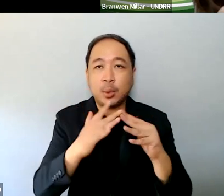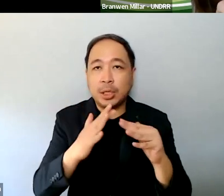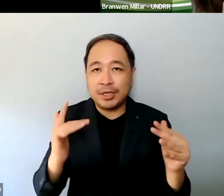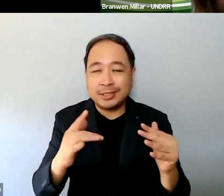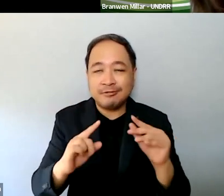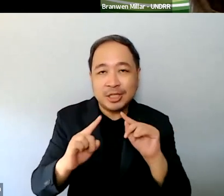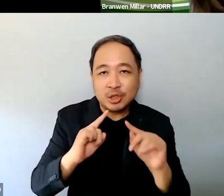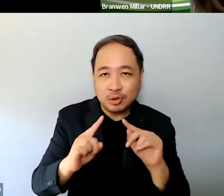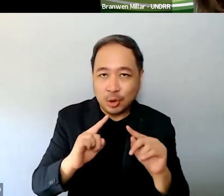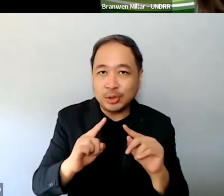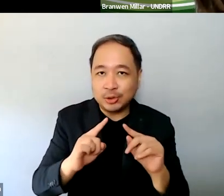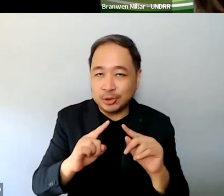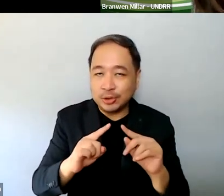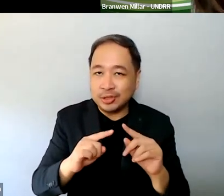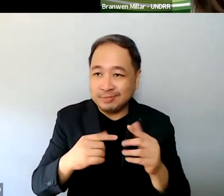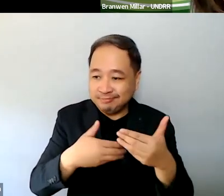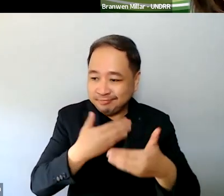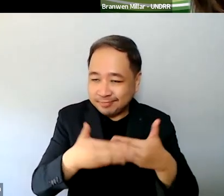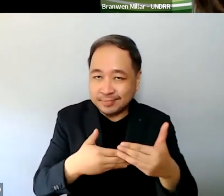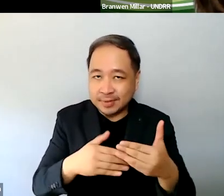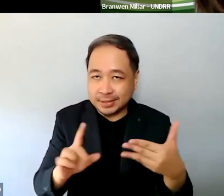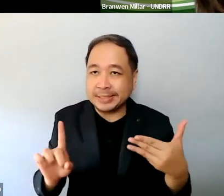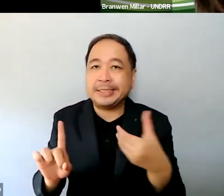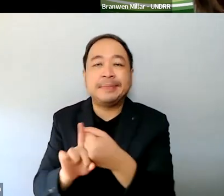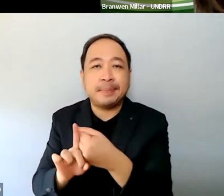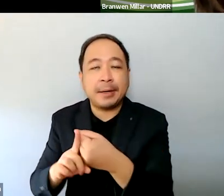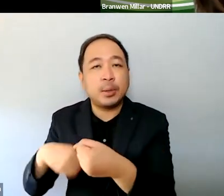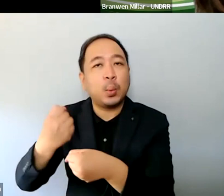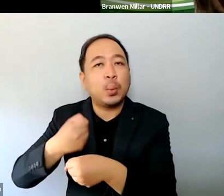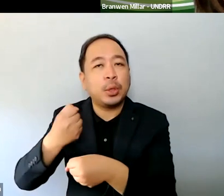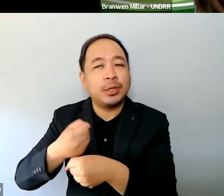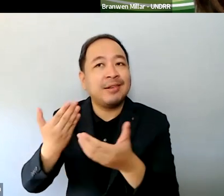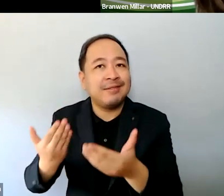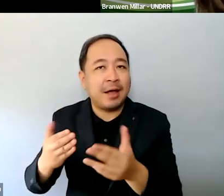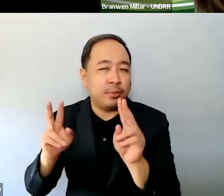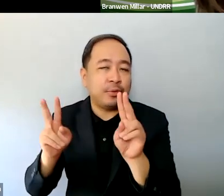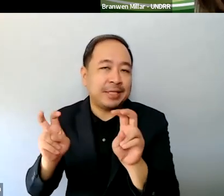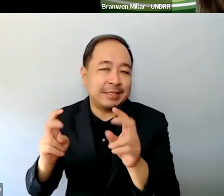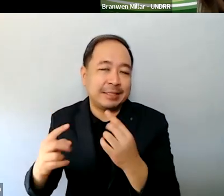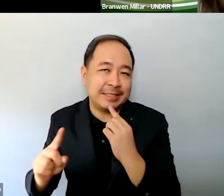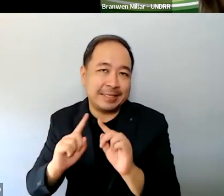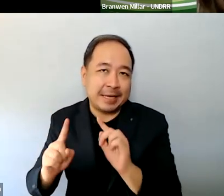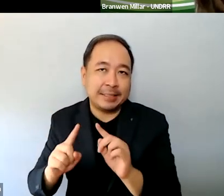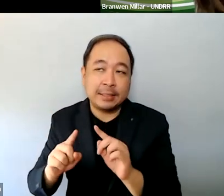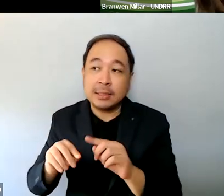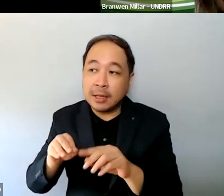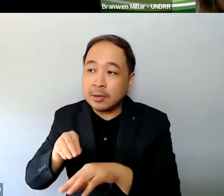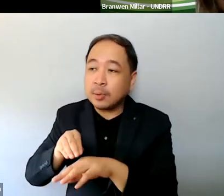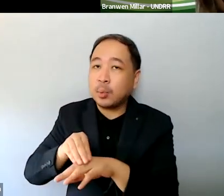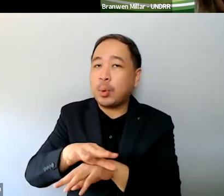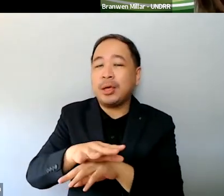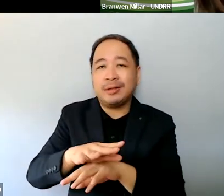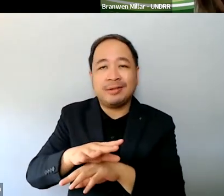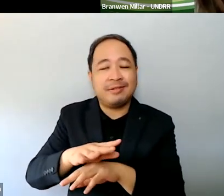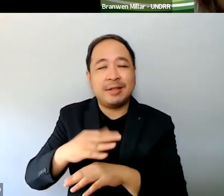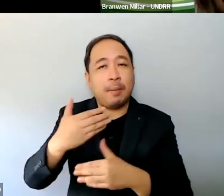will impact all the work that we are talking about today. This will have a rippling effect on other processes.